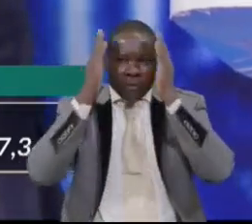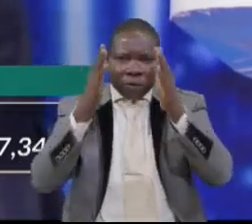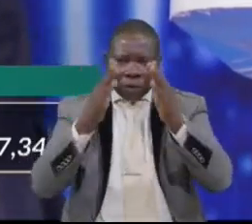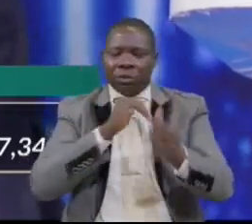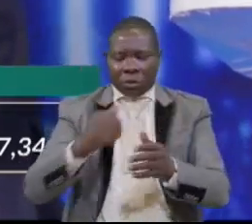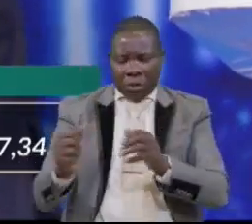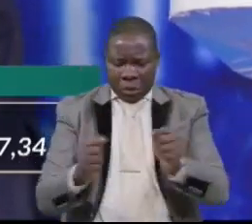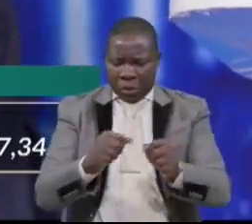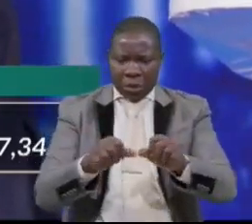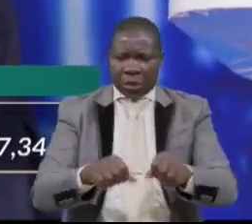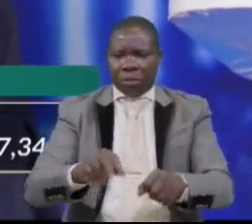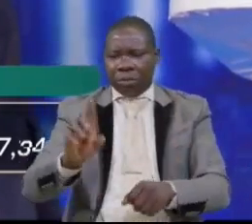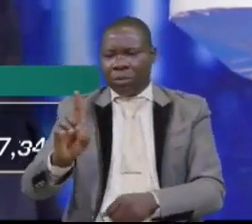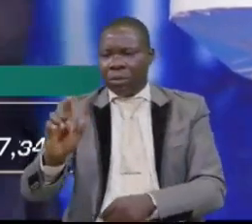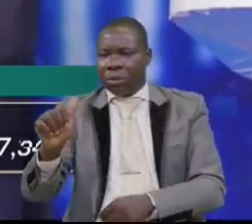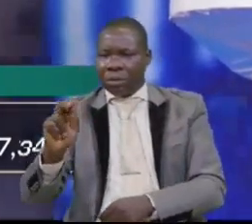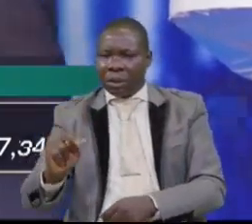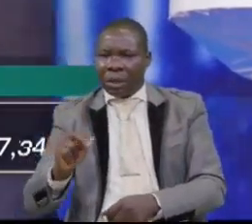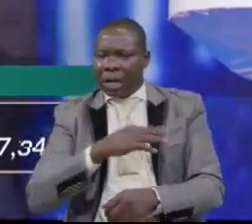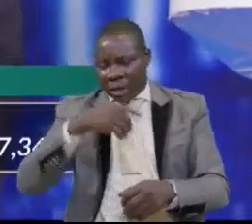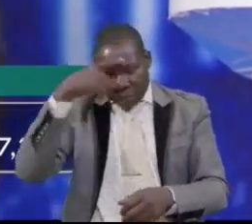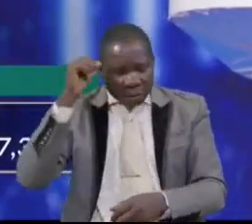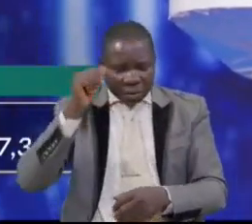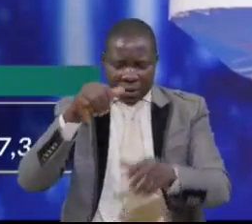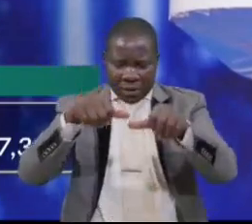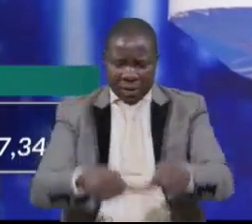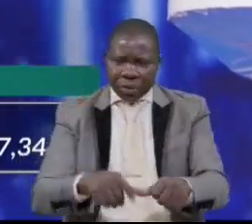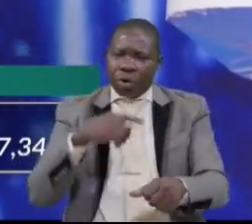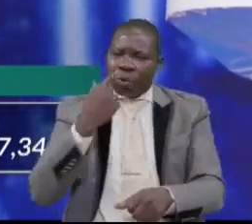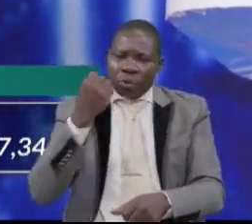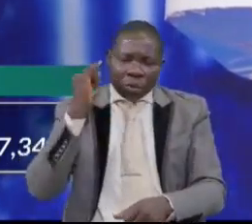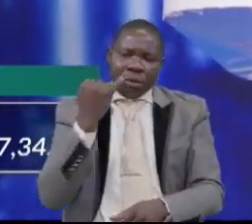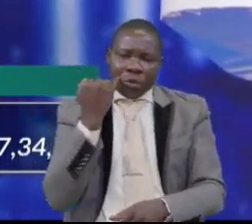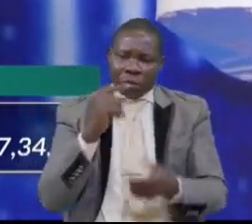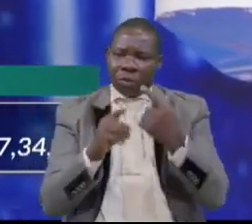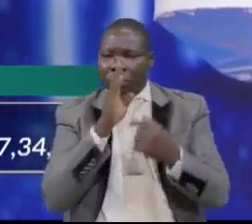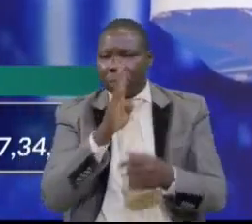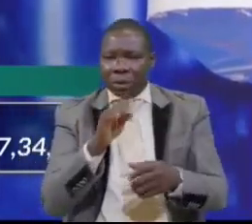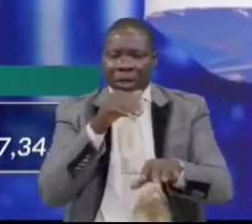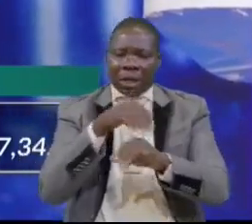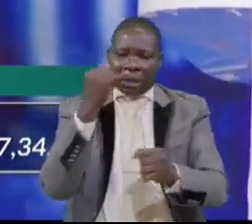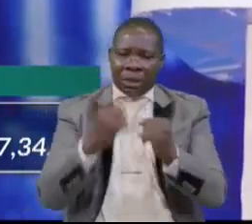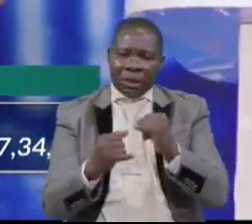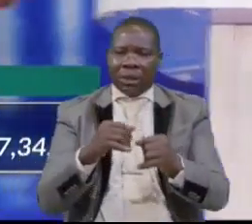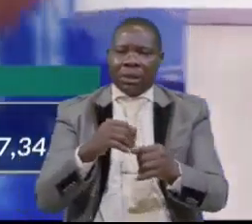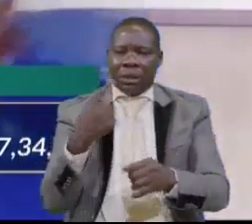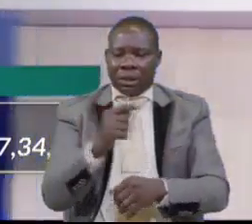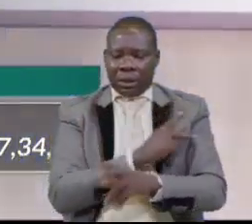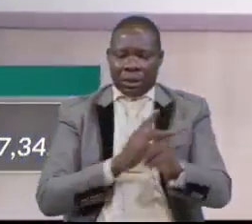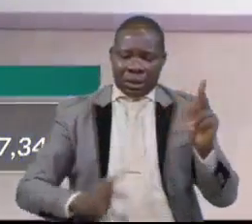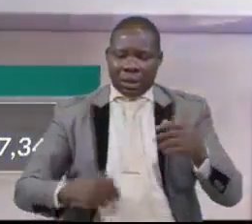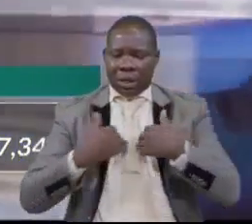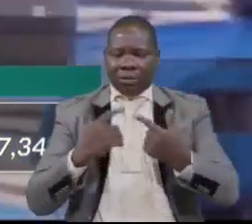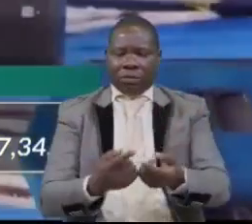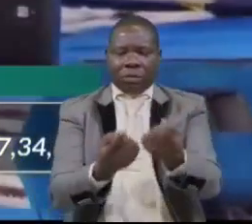because Daniel remained who he ought to be eventually Nebuchadnezzar have to come down as we go